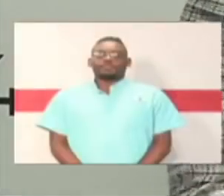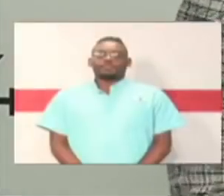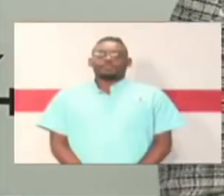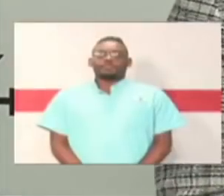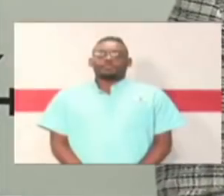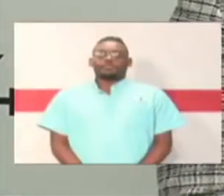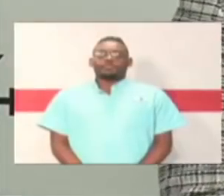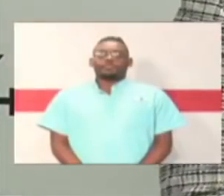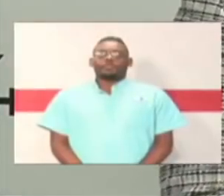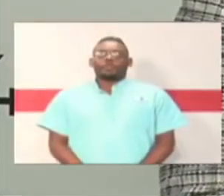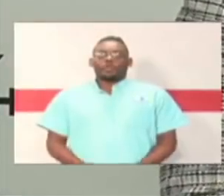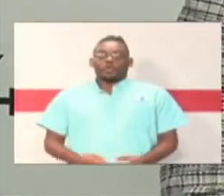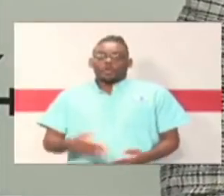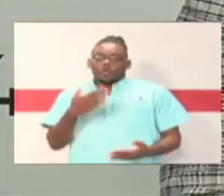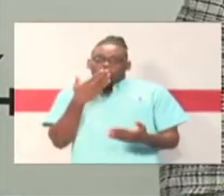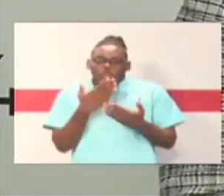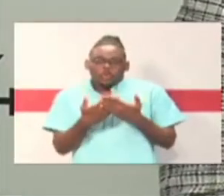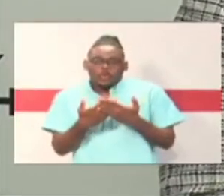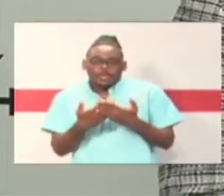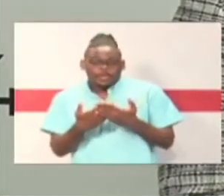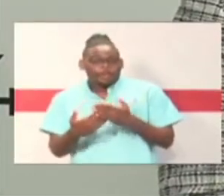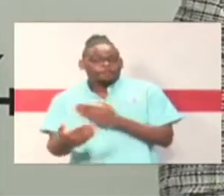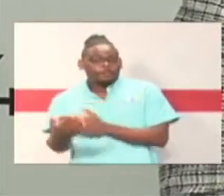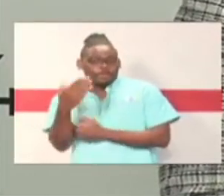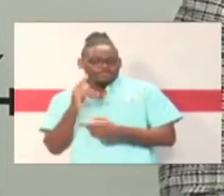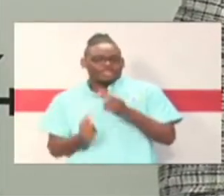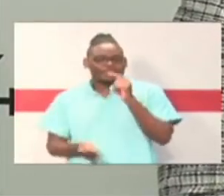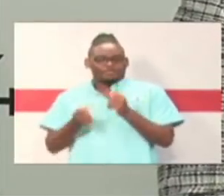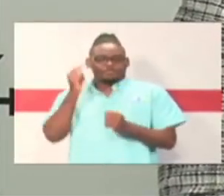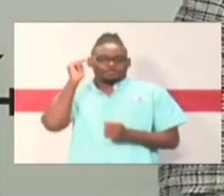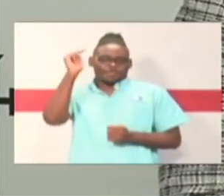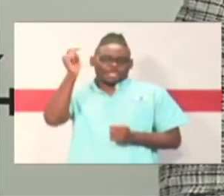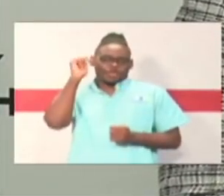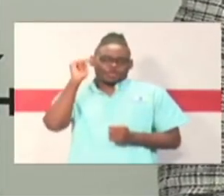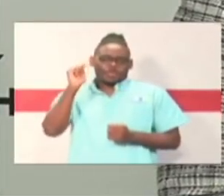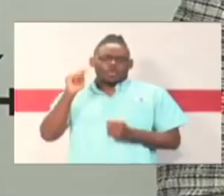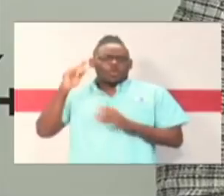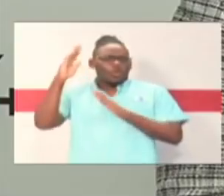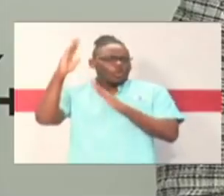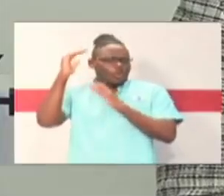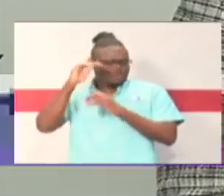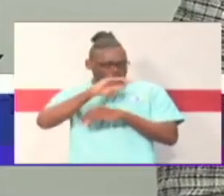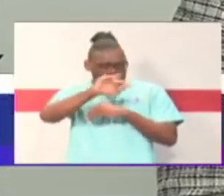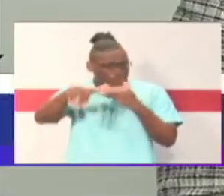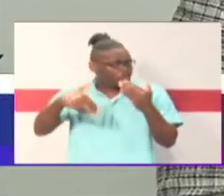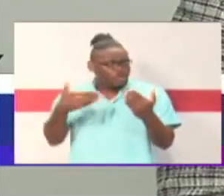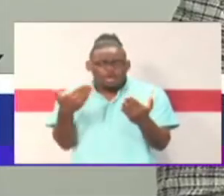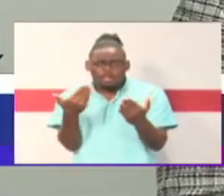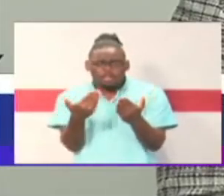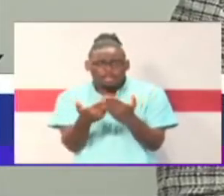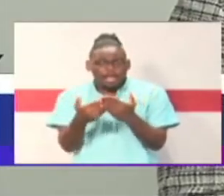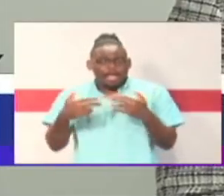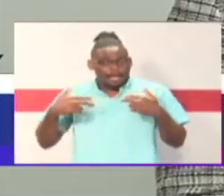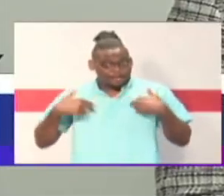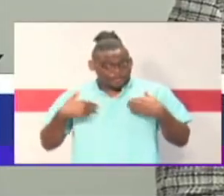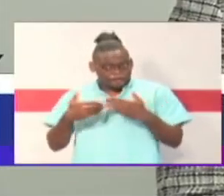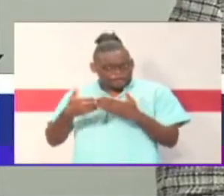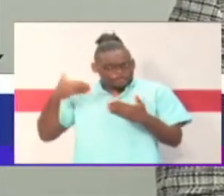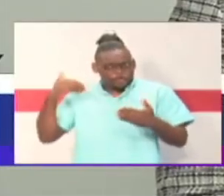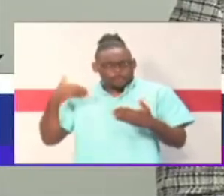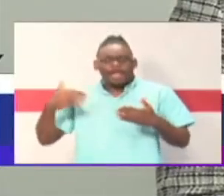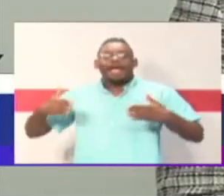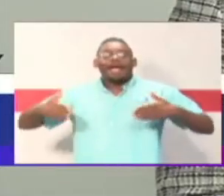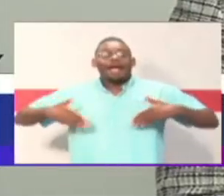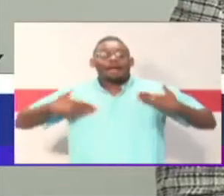Good morning, Trinidad and Tobago. I hope you all had a truly happy Independence Day. And as you'll see, we are